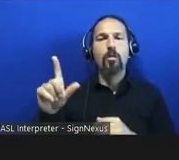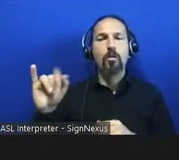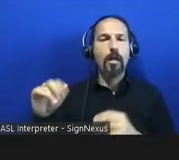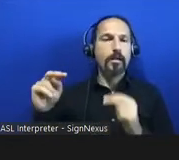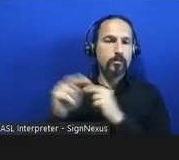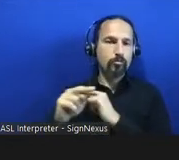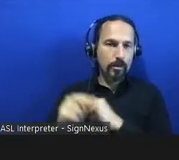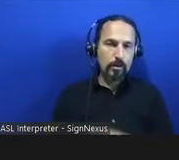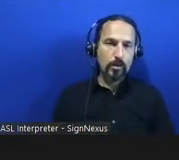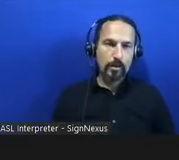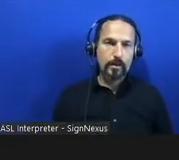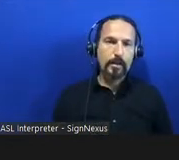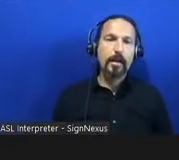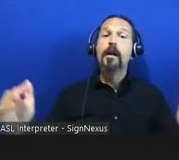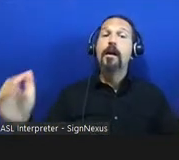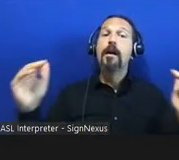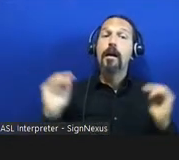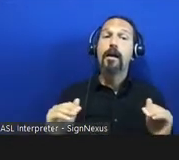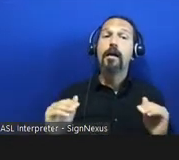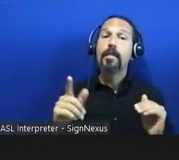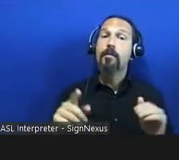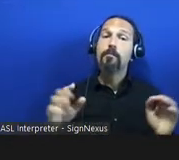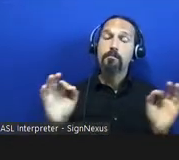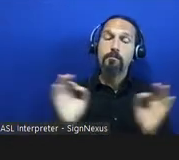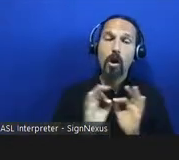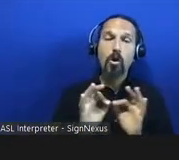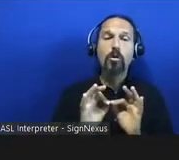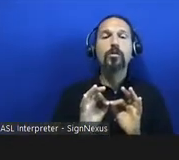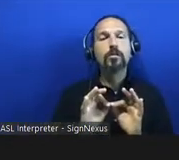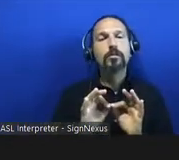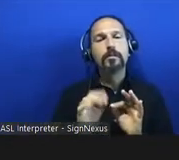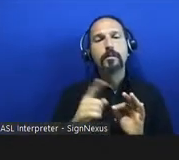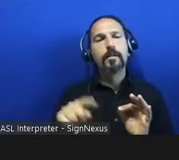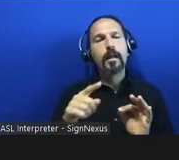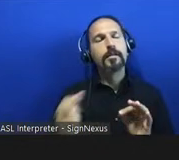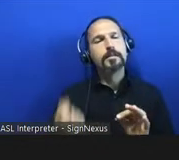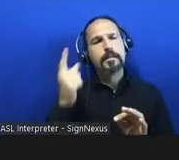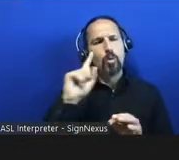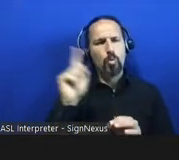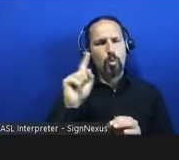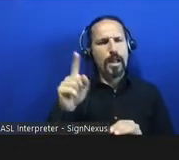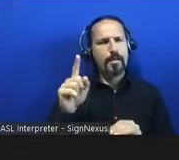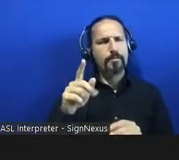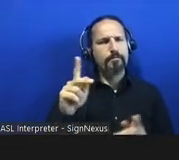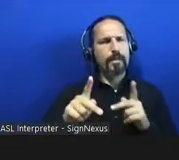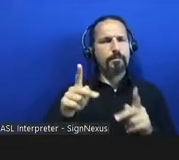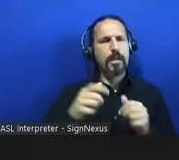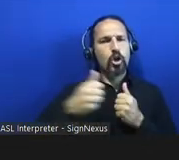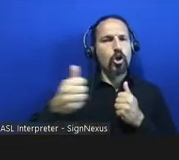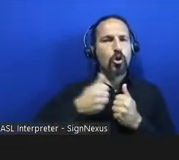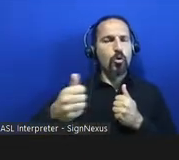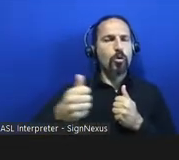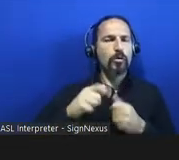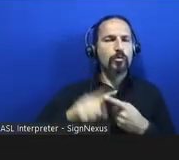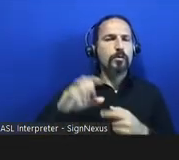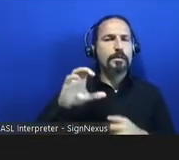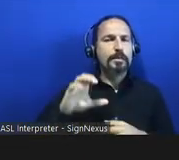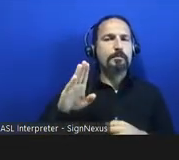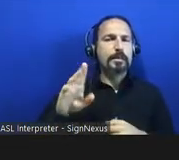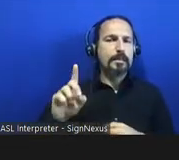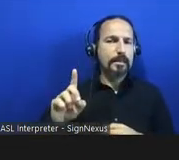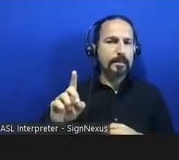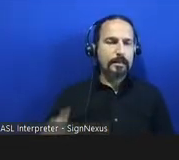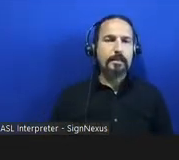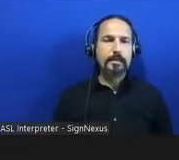before we move on I thought it was helpful to give at least a sense of where are the commuters actually coming from into the Manhattan Central business